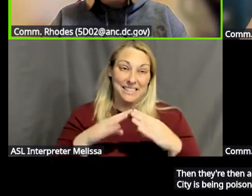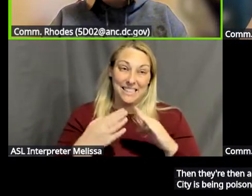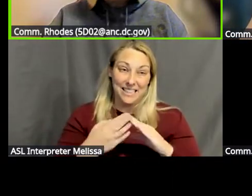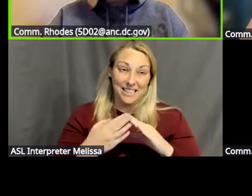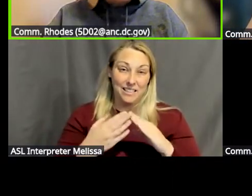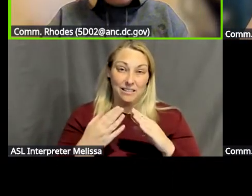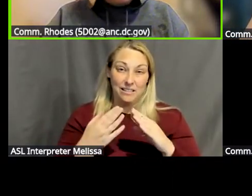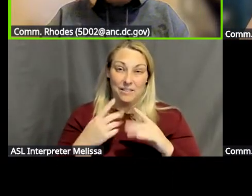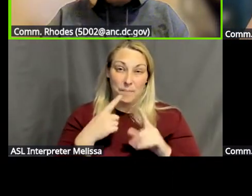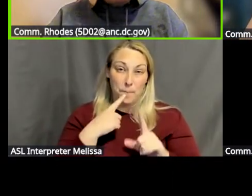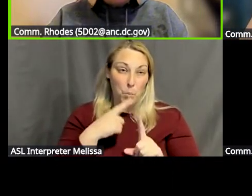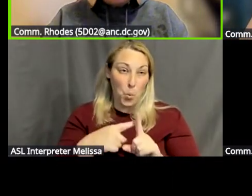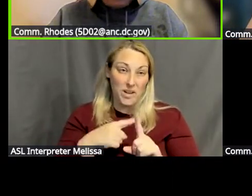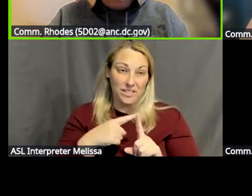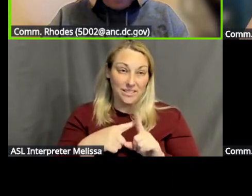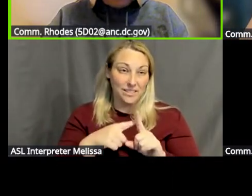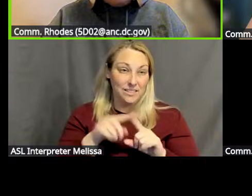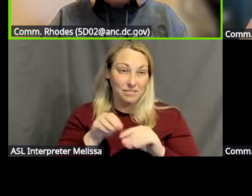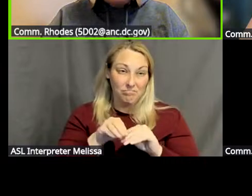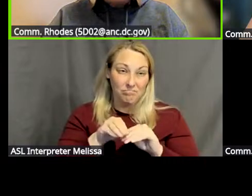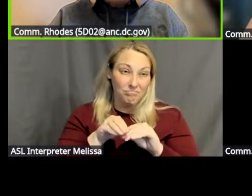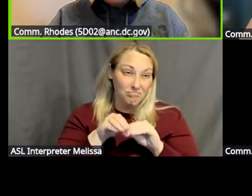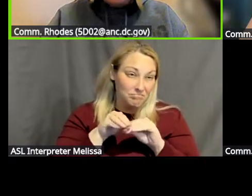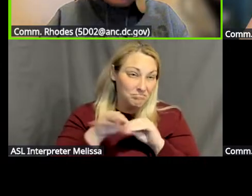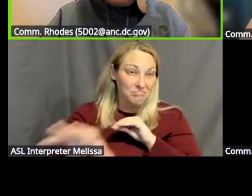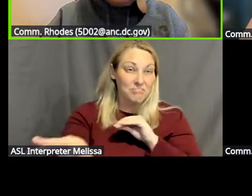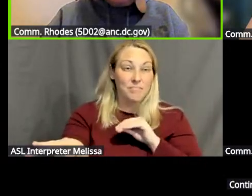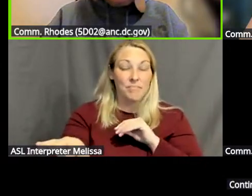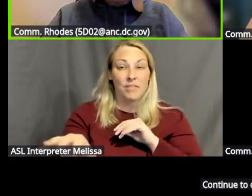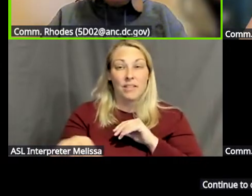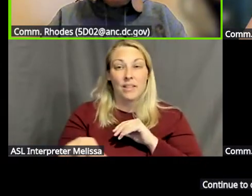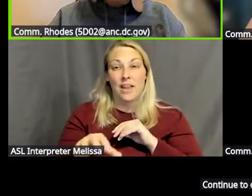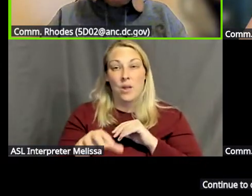operate, and we must demand that they shut it down.